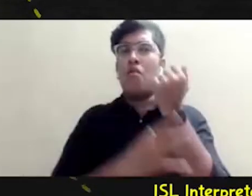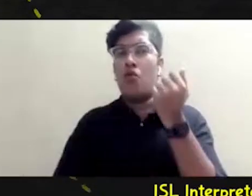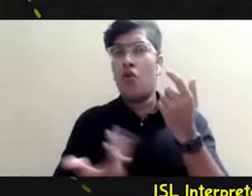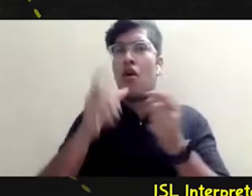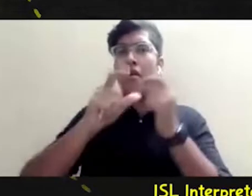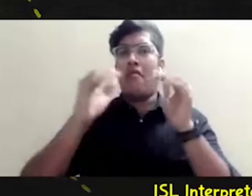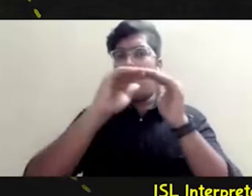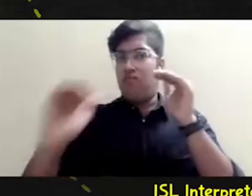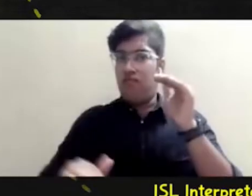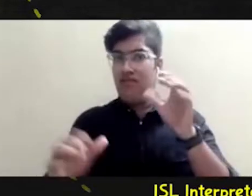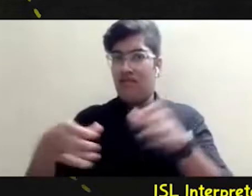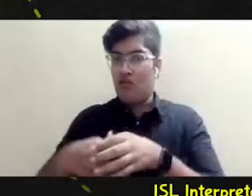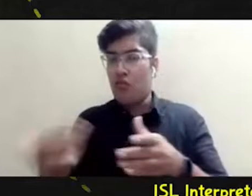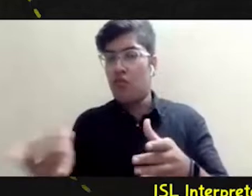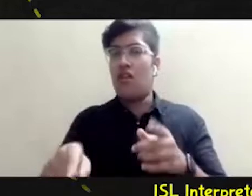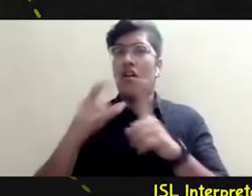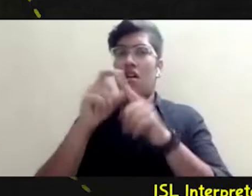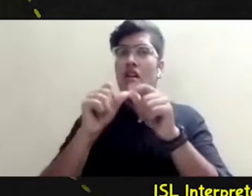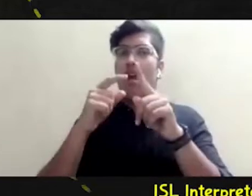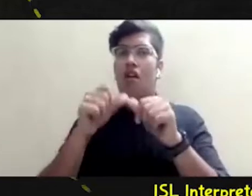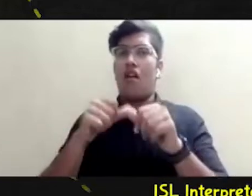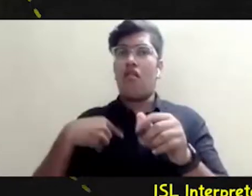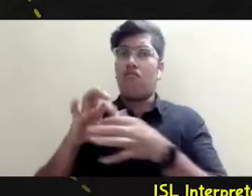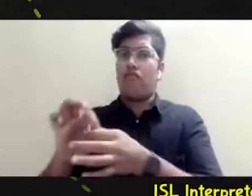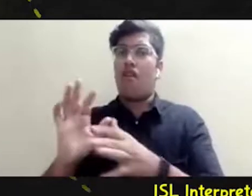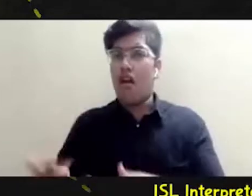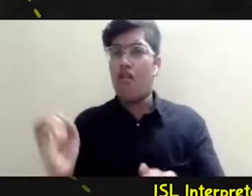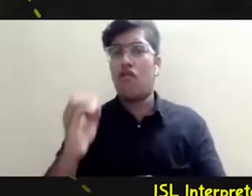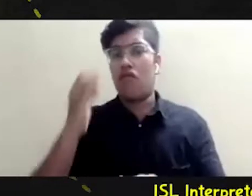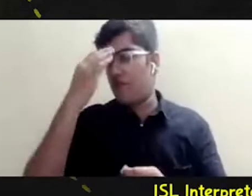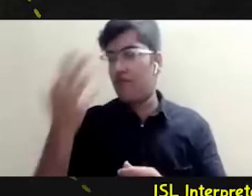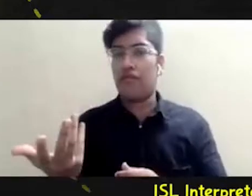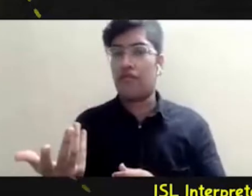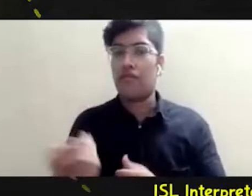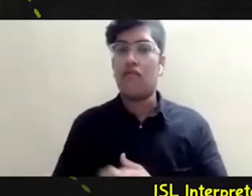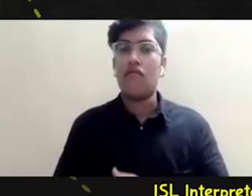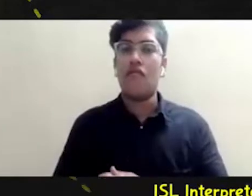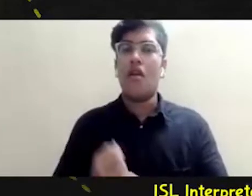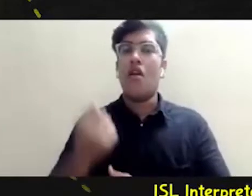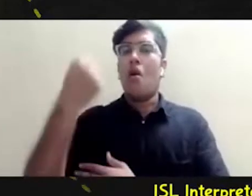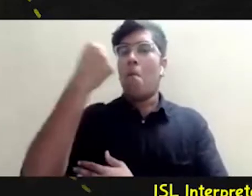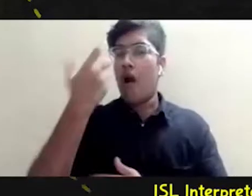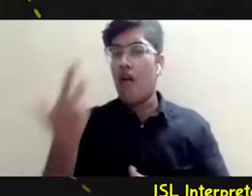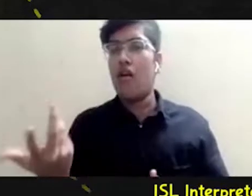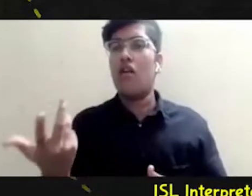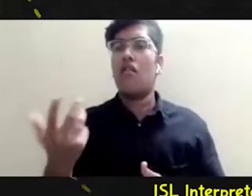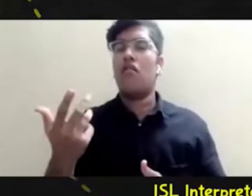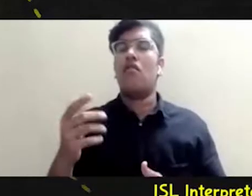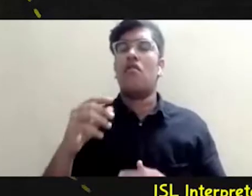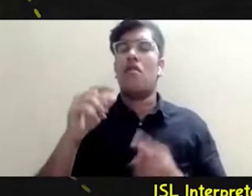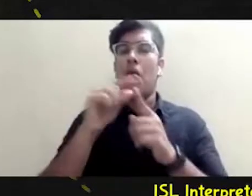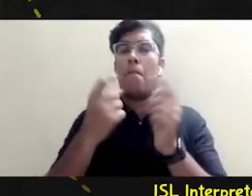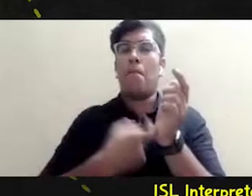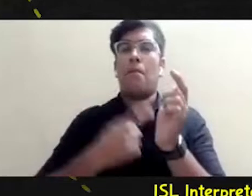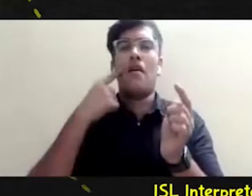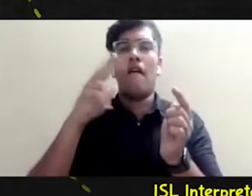cost? Since we are speaking about gender and sexual minorities here, how does privilege and power play a role in this? And just to be